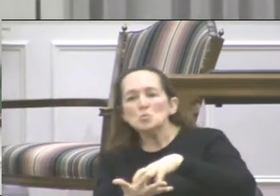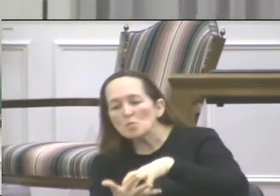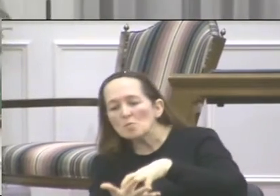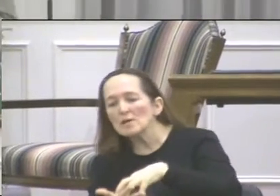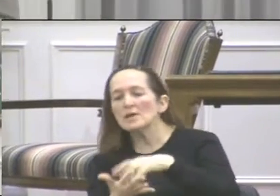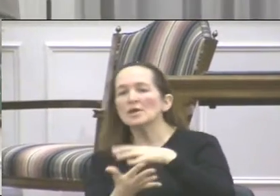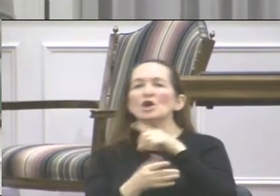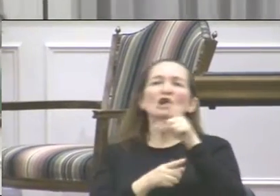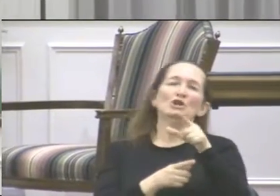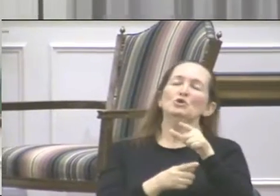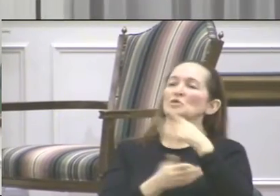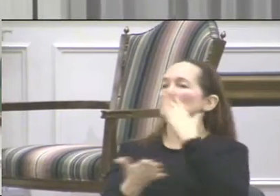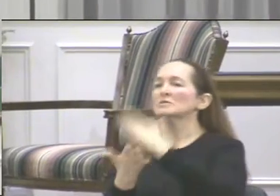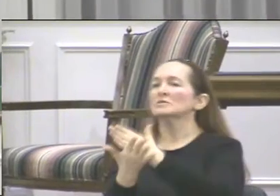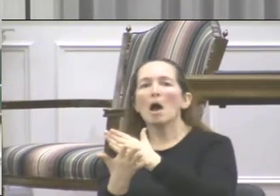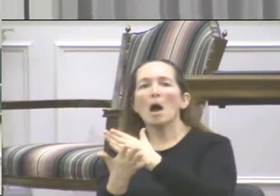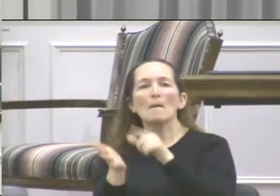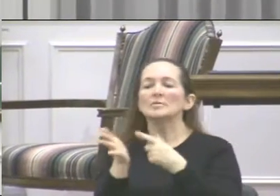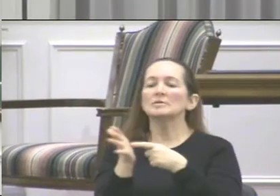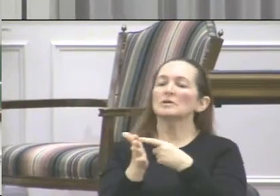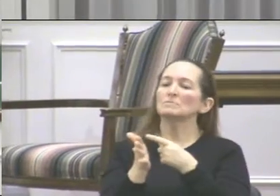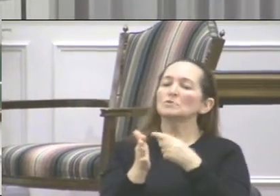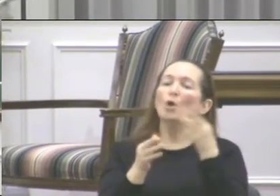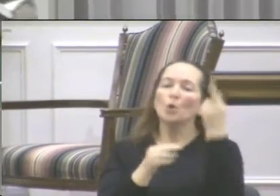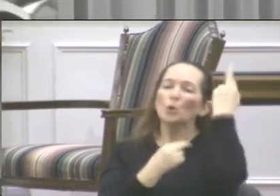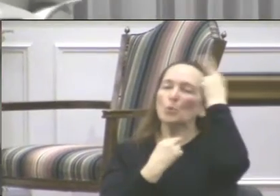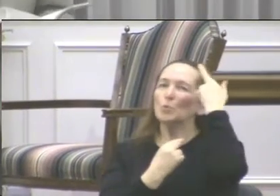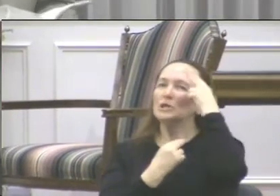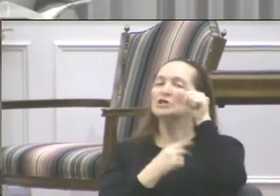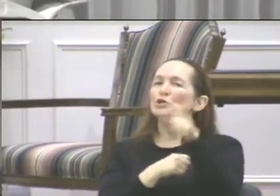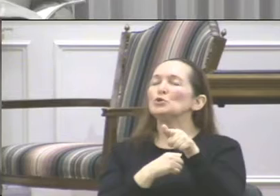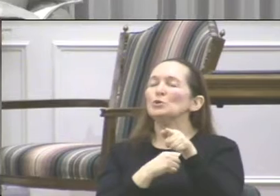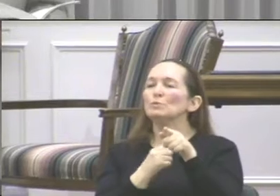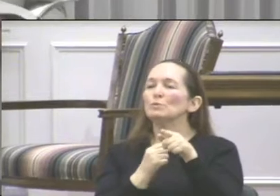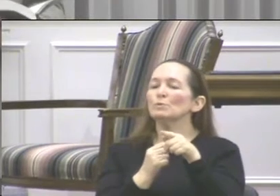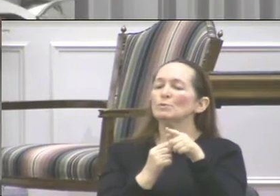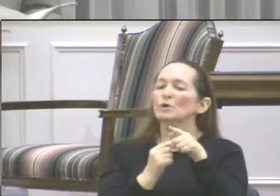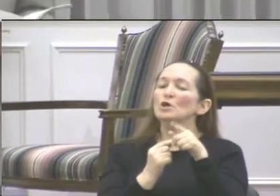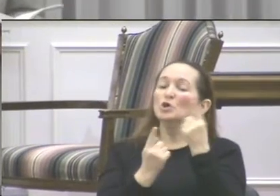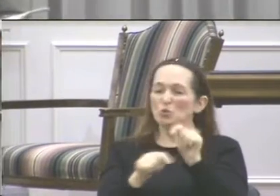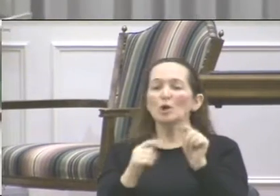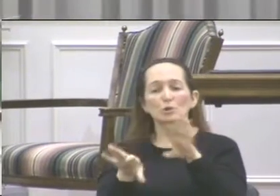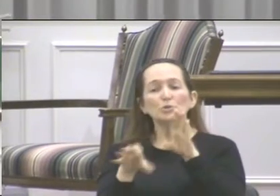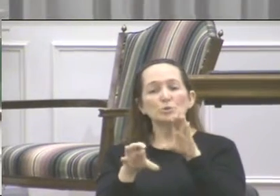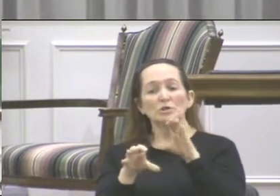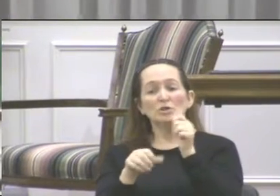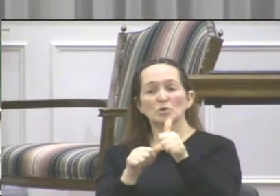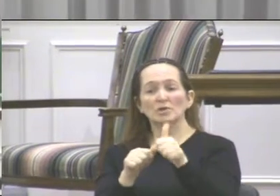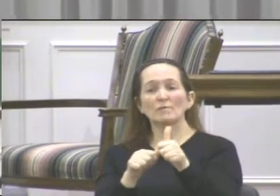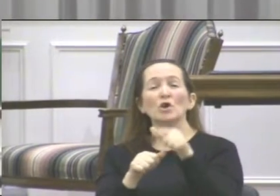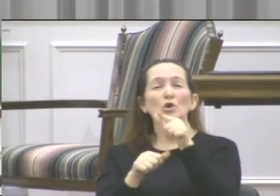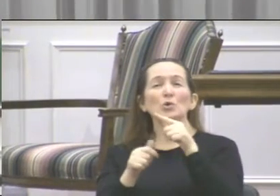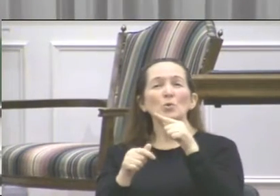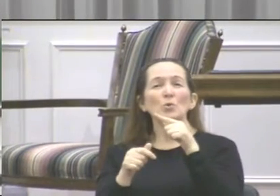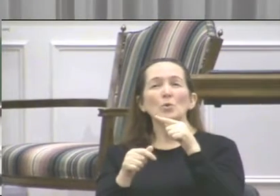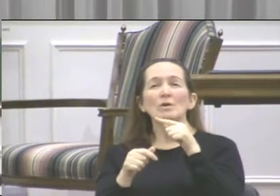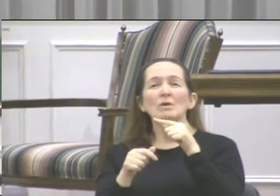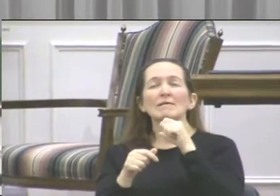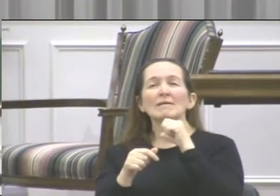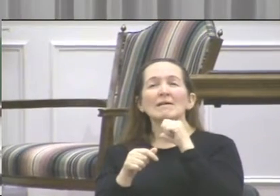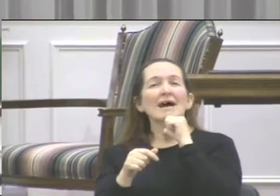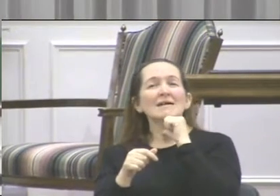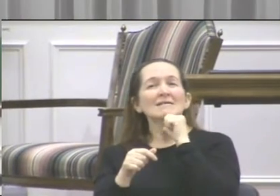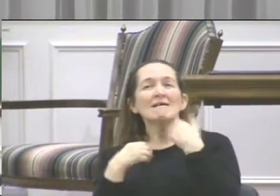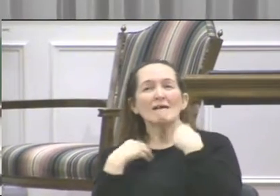the reason that you try to do it on your own is because you haven't come to the full realization, complete and total, that God